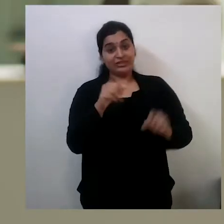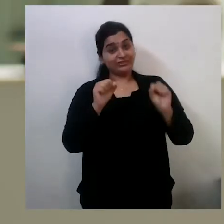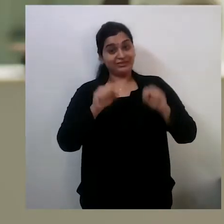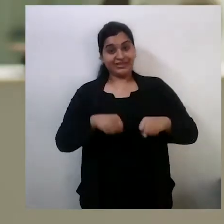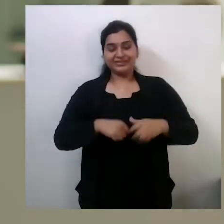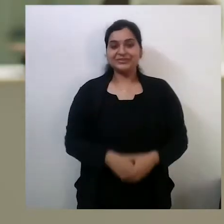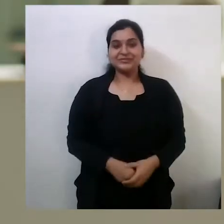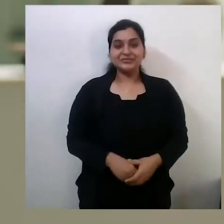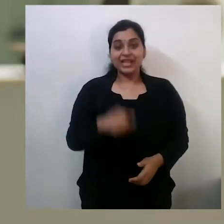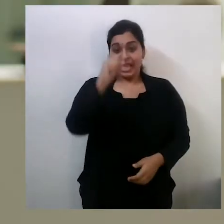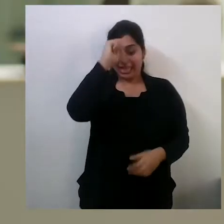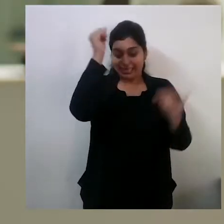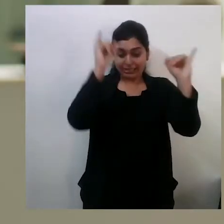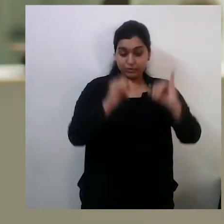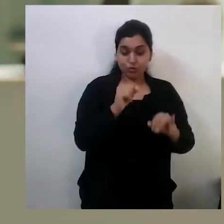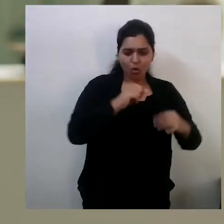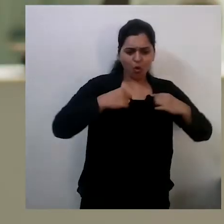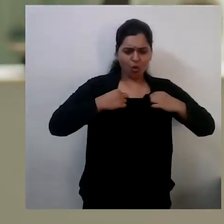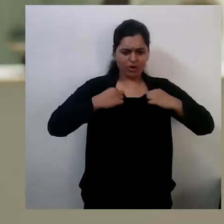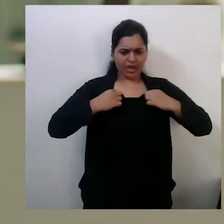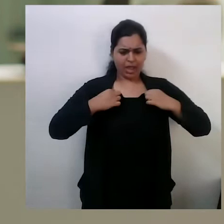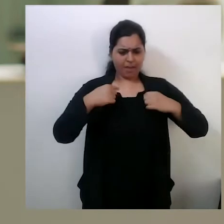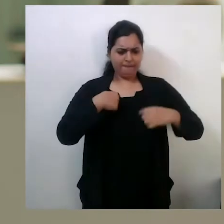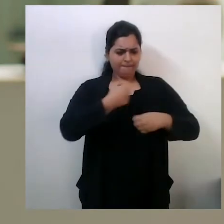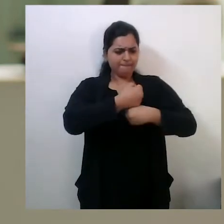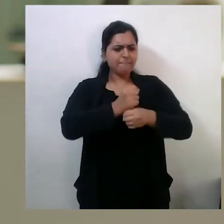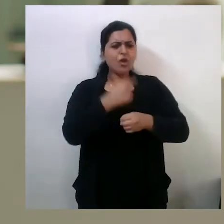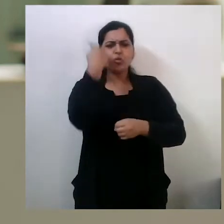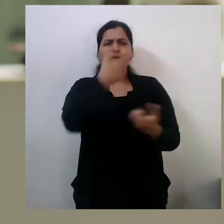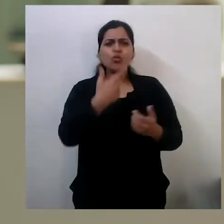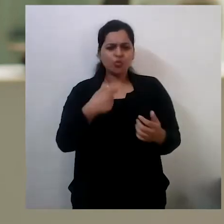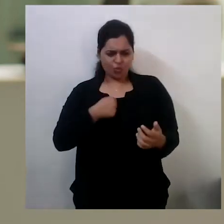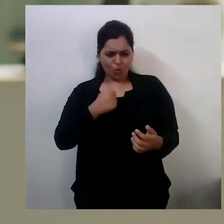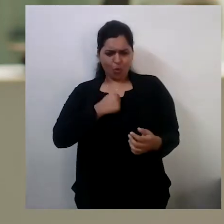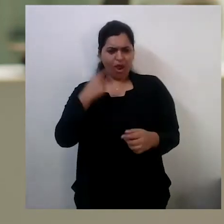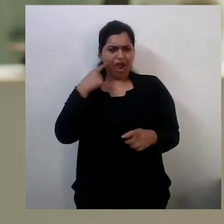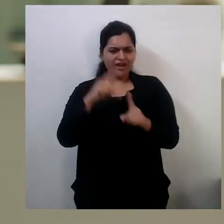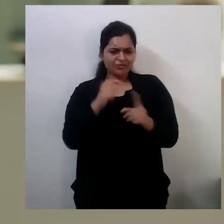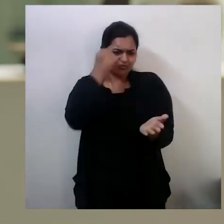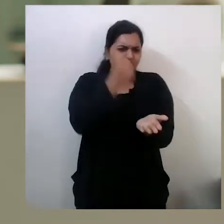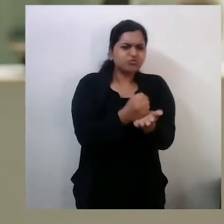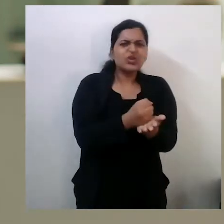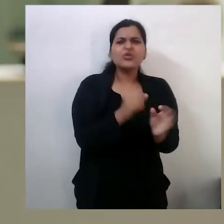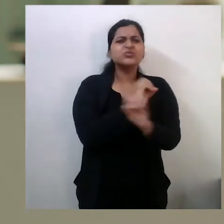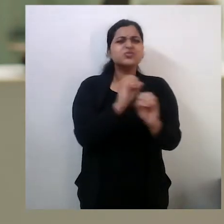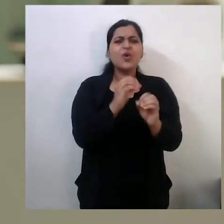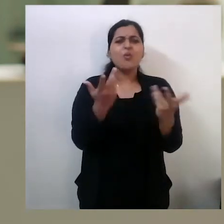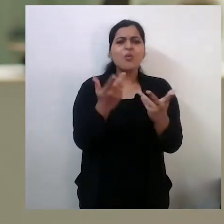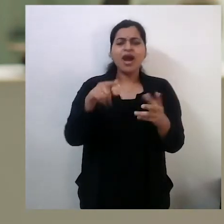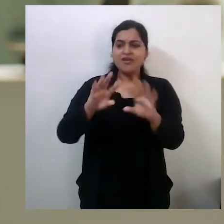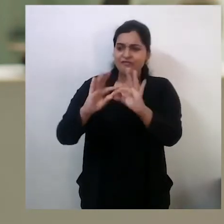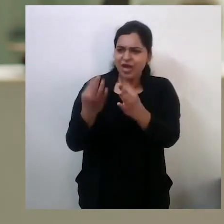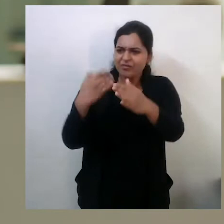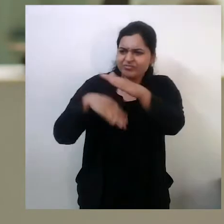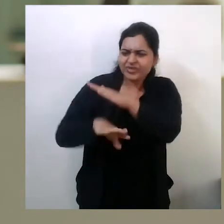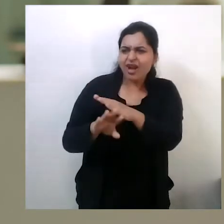Most Indian textiles didn't have a stamp or an inscription of the maker because the textiles were meant to stay in the family. However,